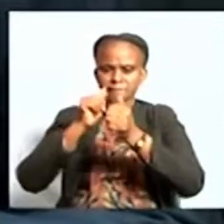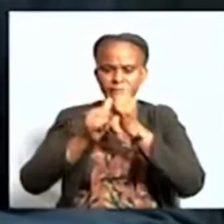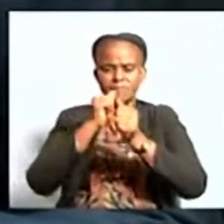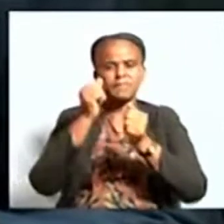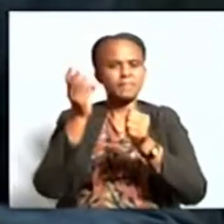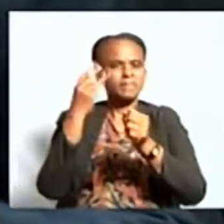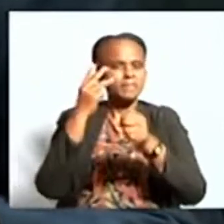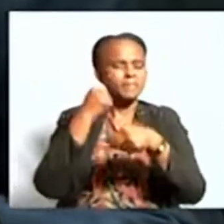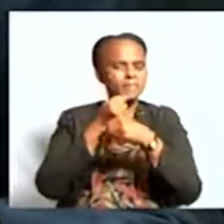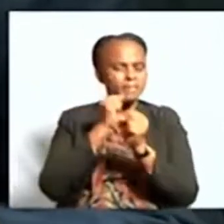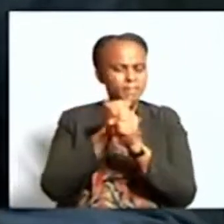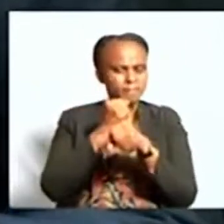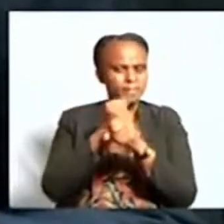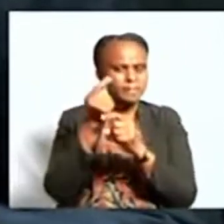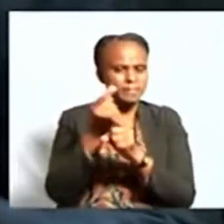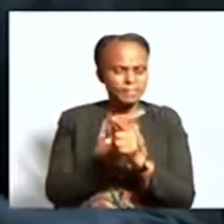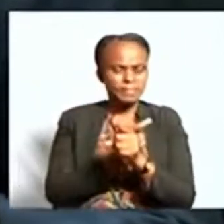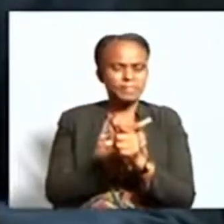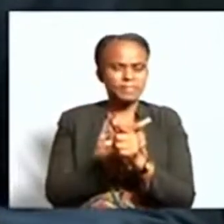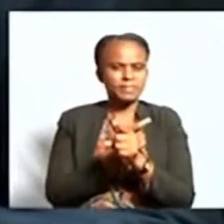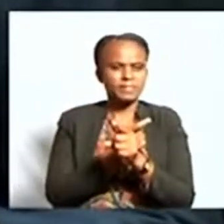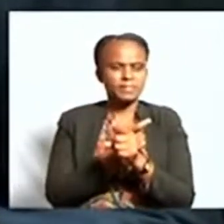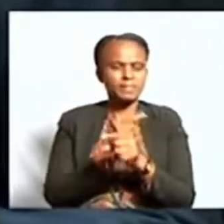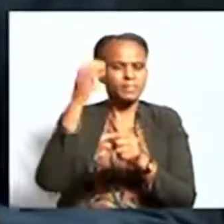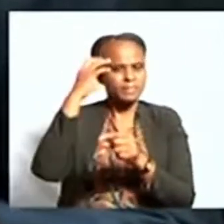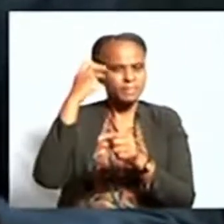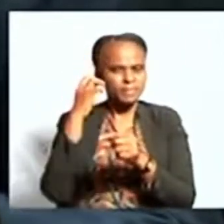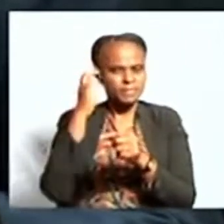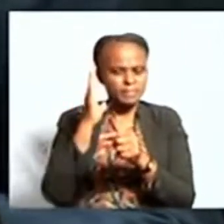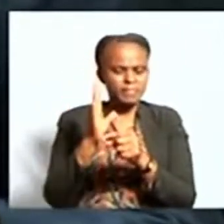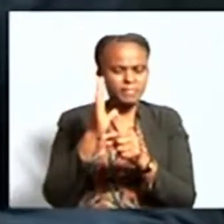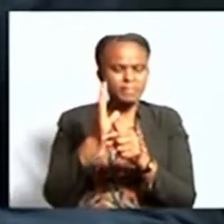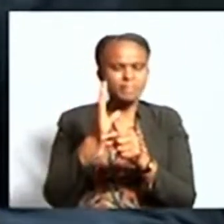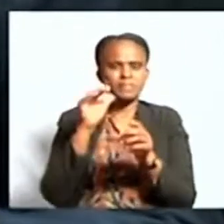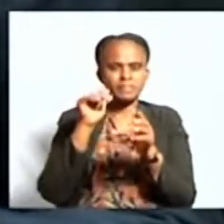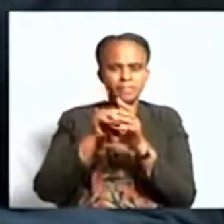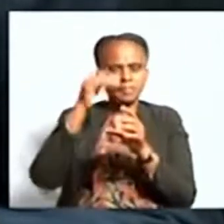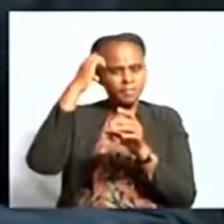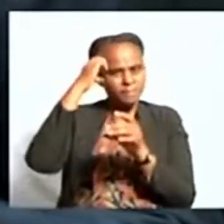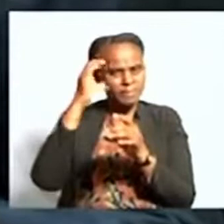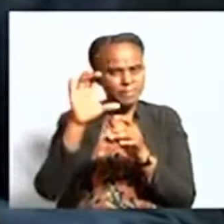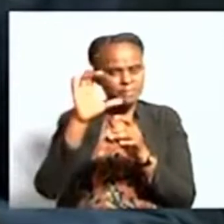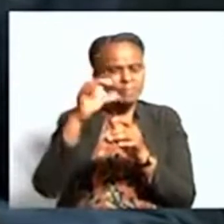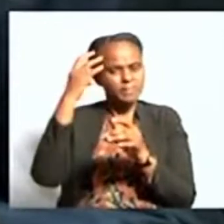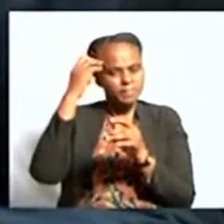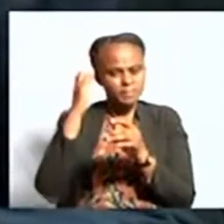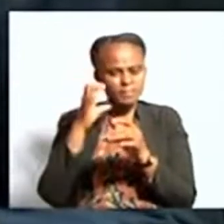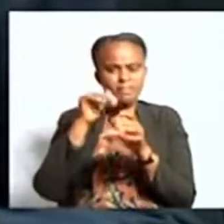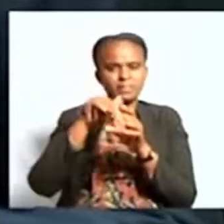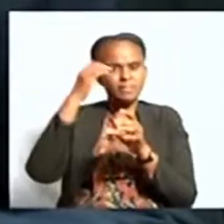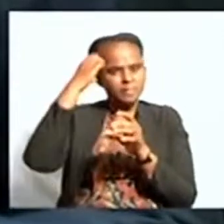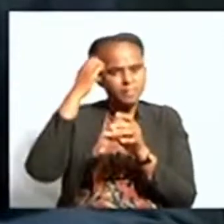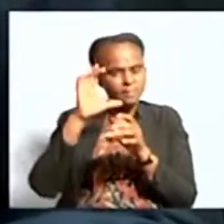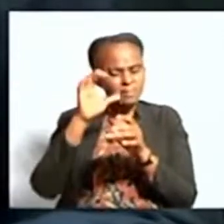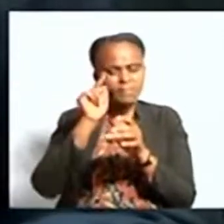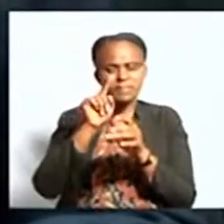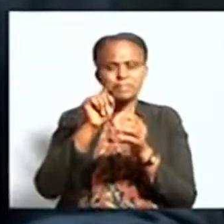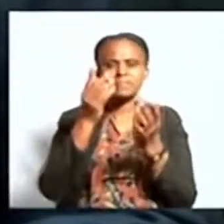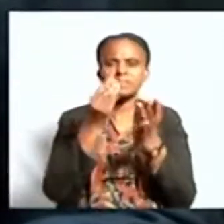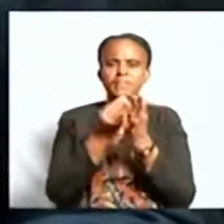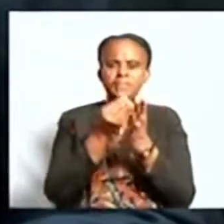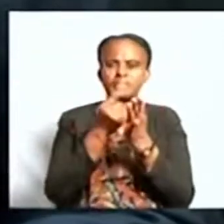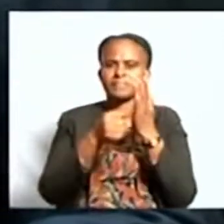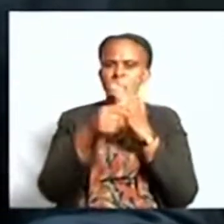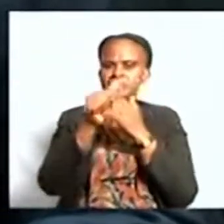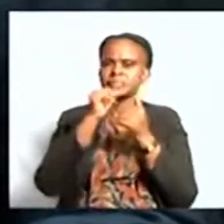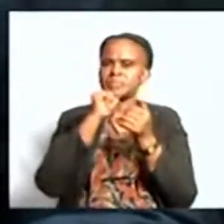made from the officer in Chingola. The officer in Chingola, the money that he